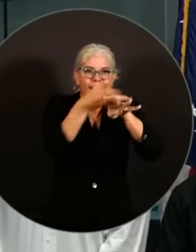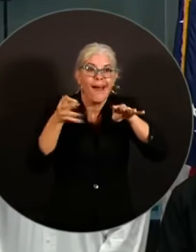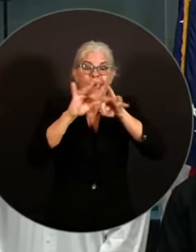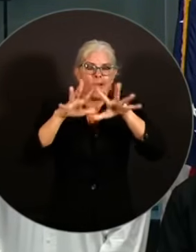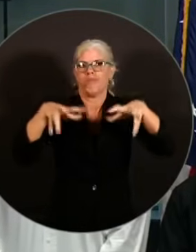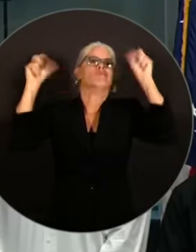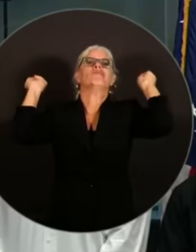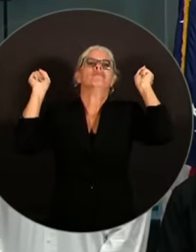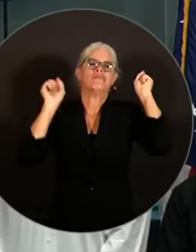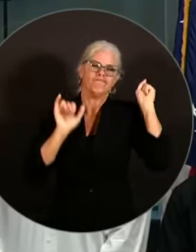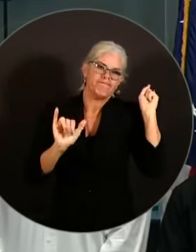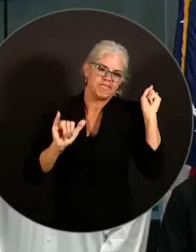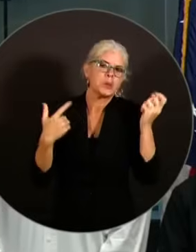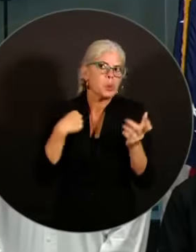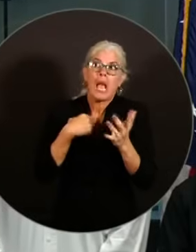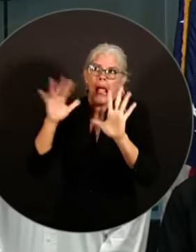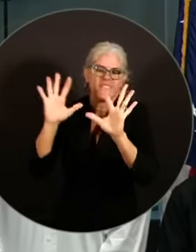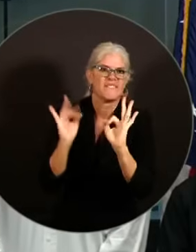acted accordingly.